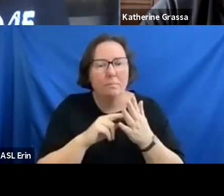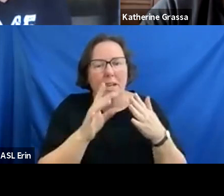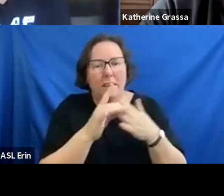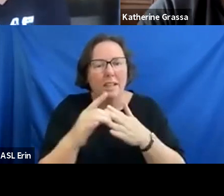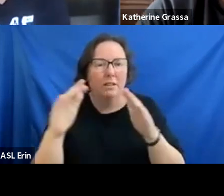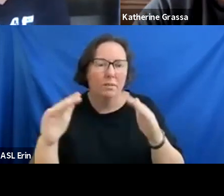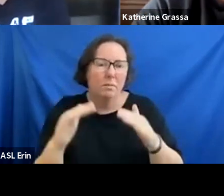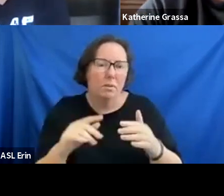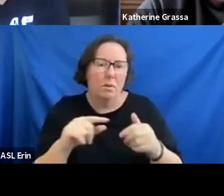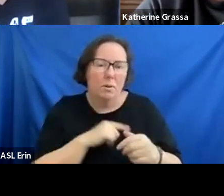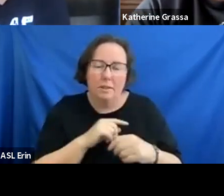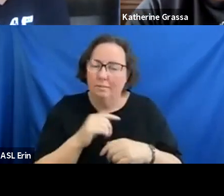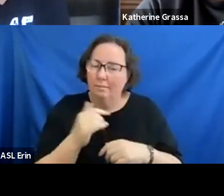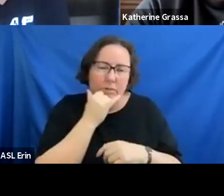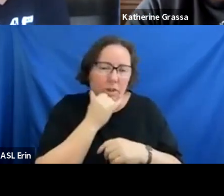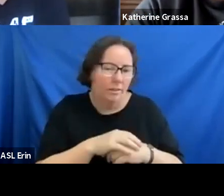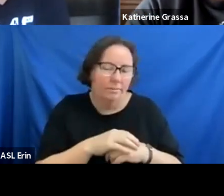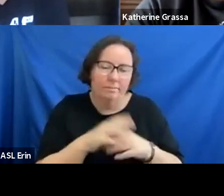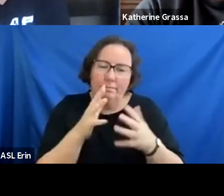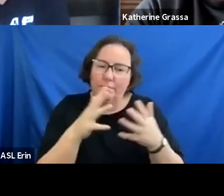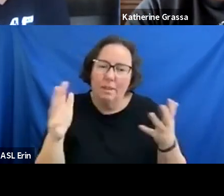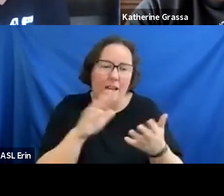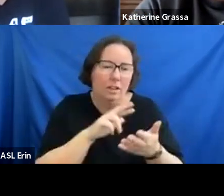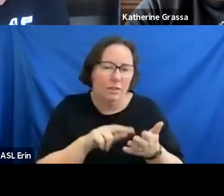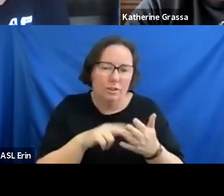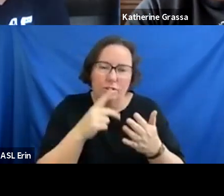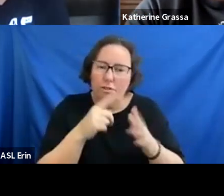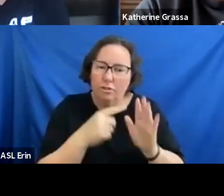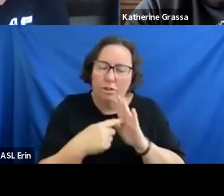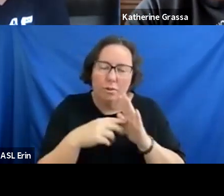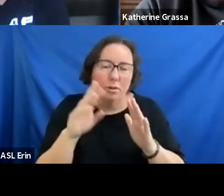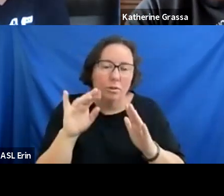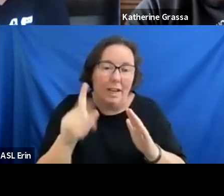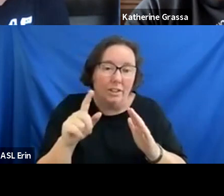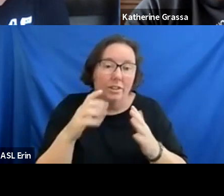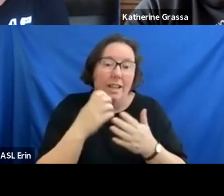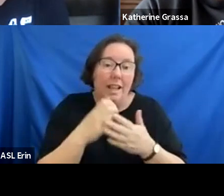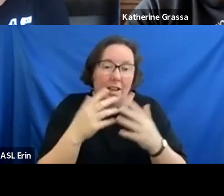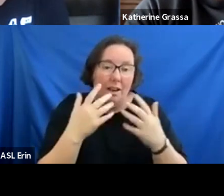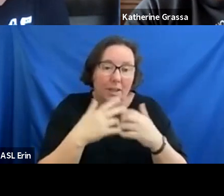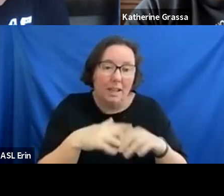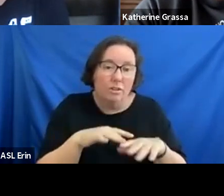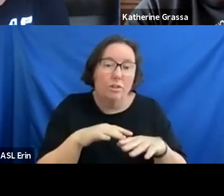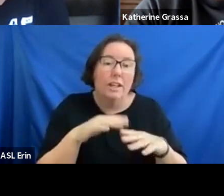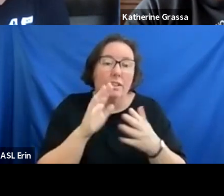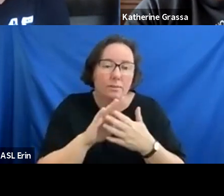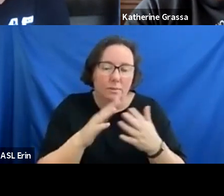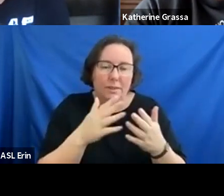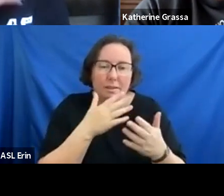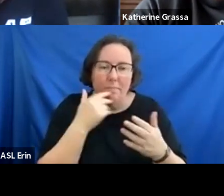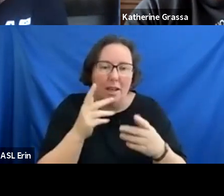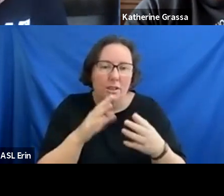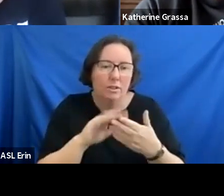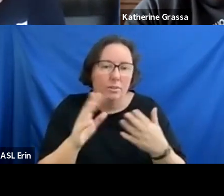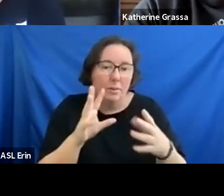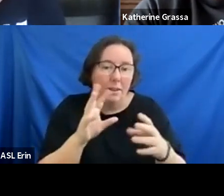is wrong. Abundant research shows that racially and economically integrated schools have higher student engagement, civic